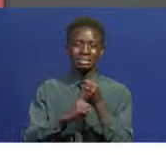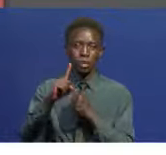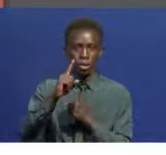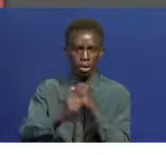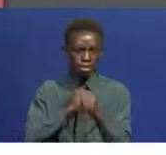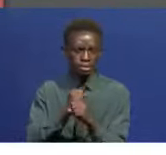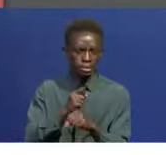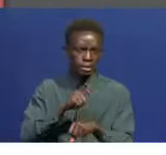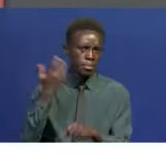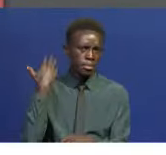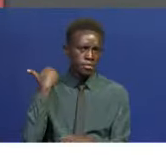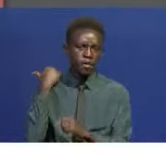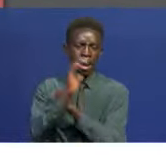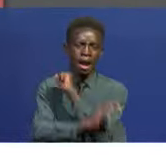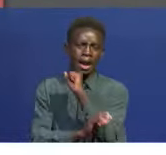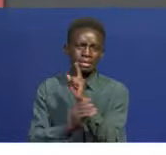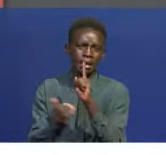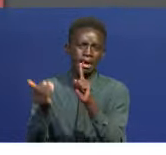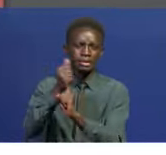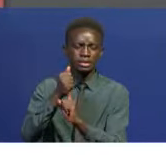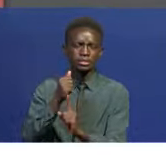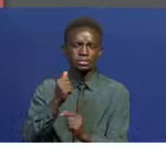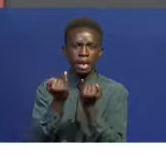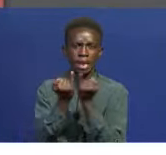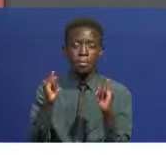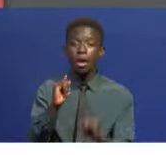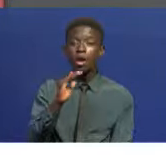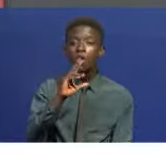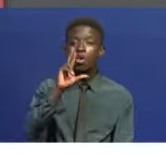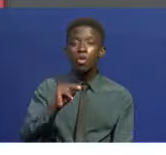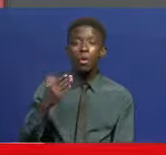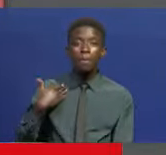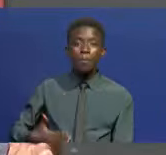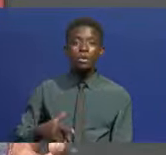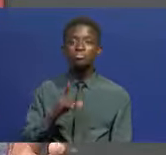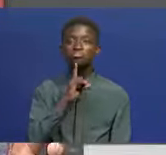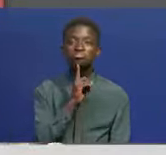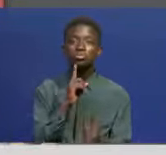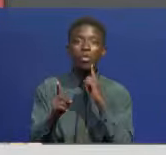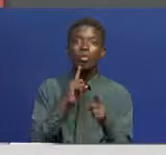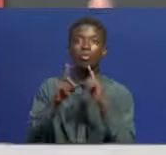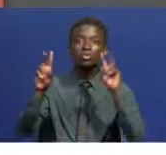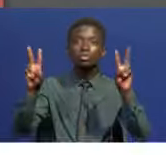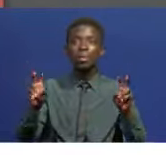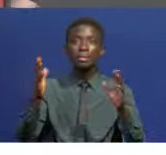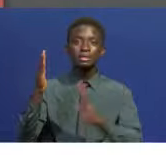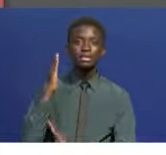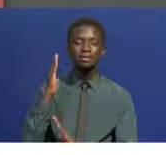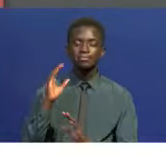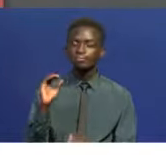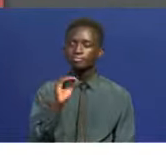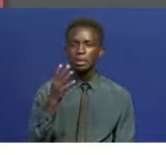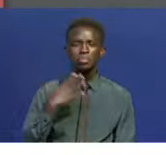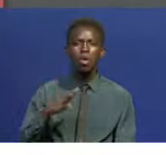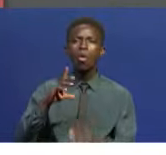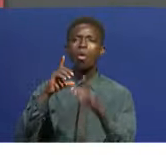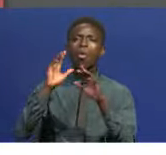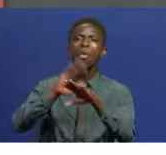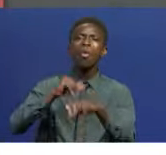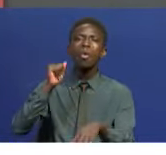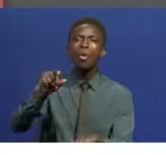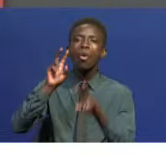nobody has talked about the private security industry. Even they used to call us watchmen. they are happy calling us watch money because those types of